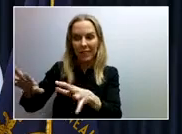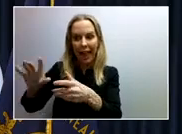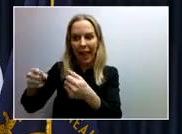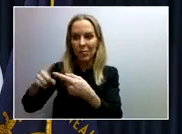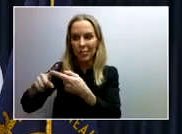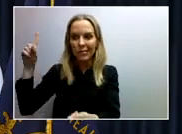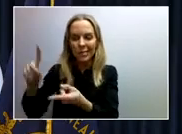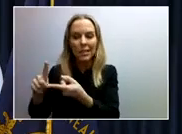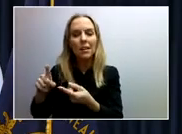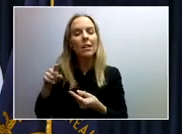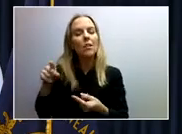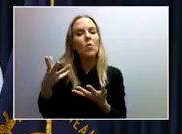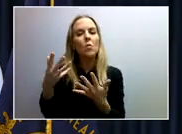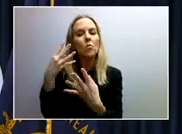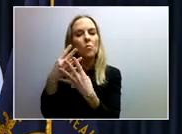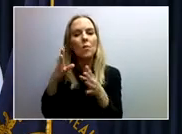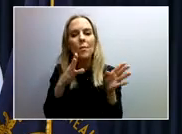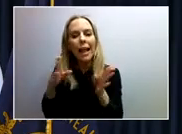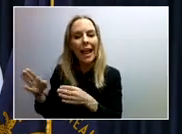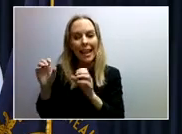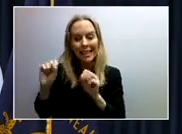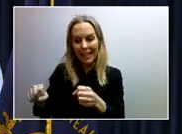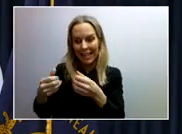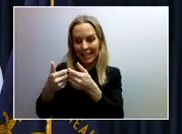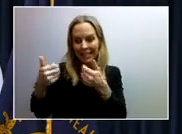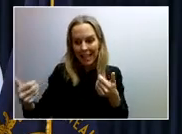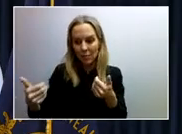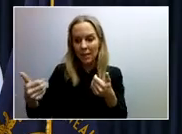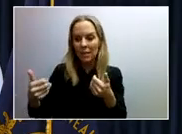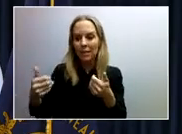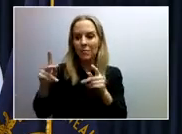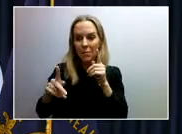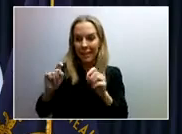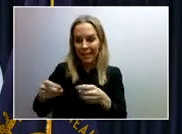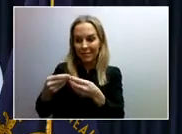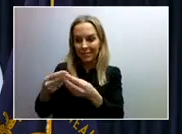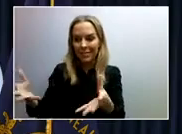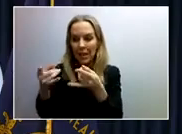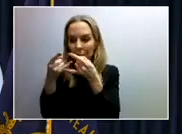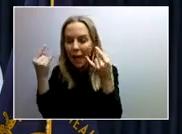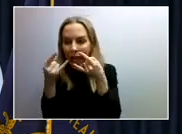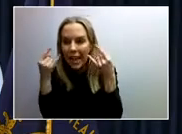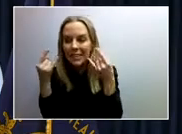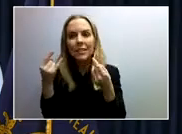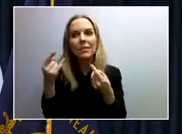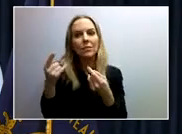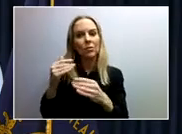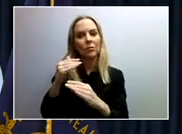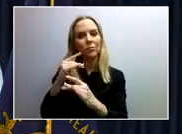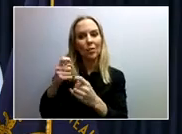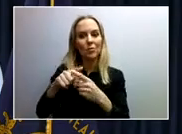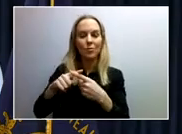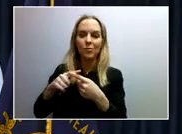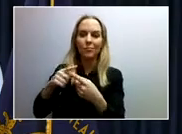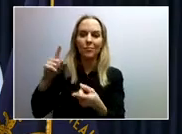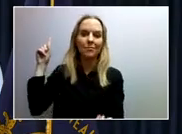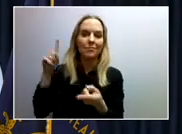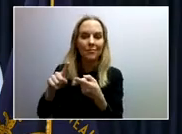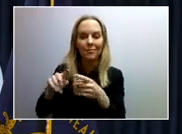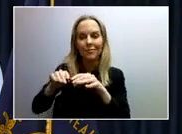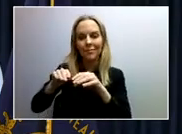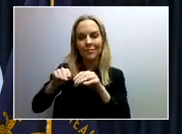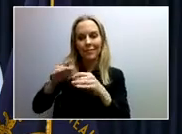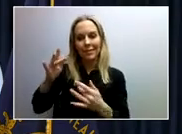Are they able to do things like separate people, give them masks, and take other steps to prevent the spread? Thanks. So